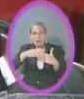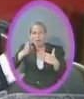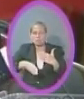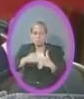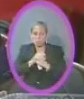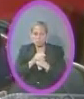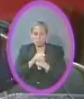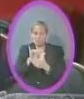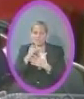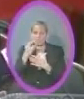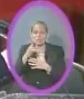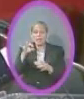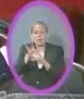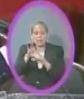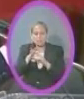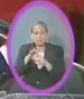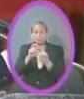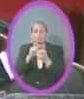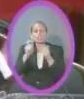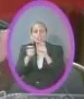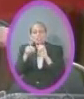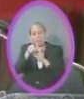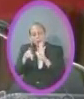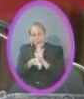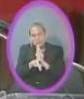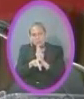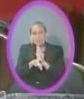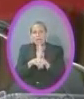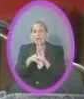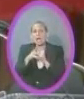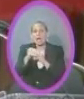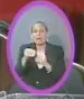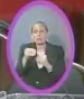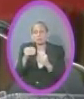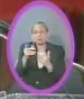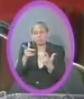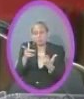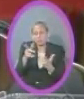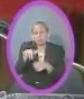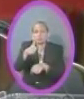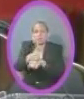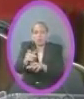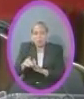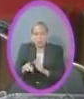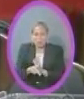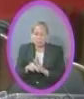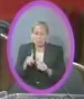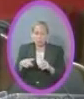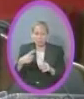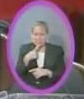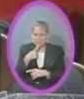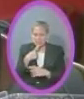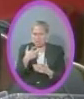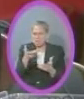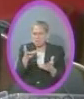That's why there are elections to change policy and those who enact policy. But to simply say,